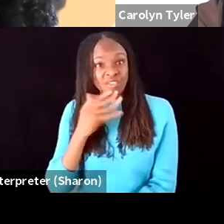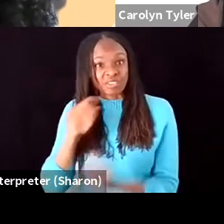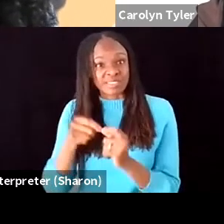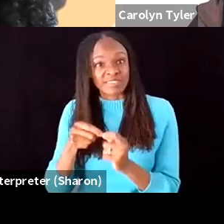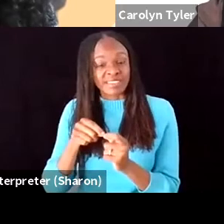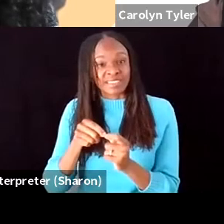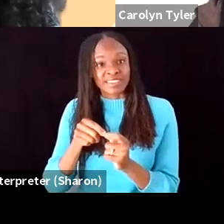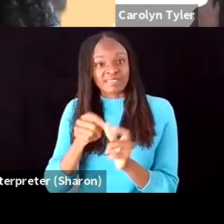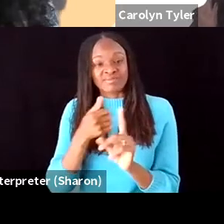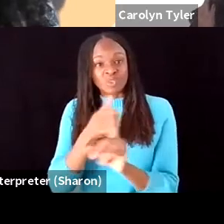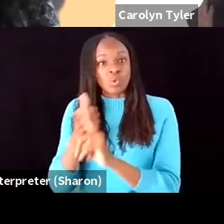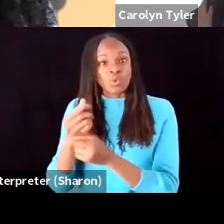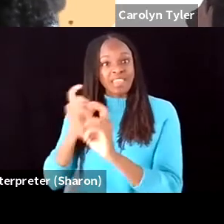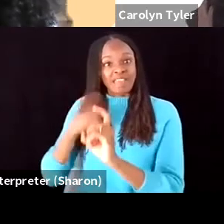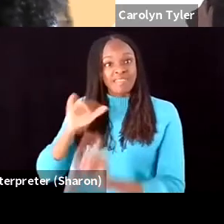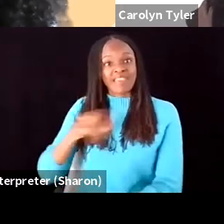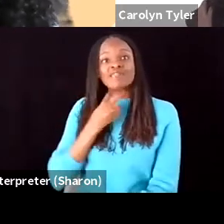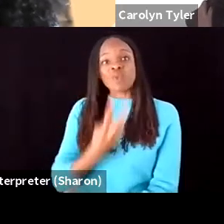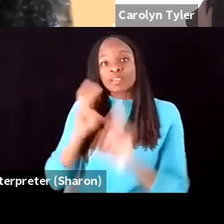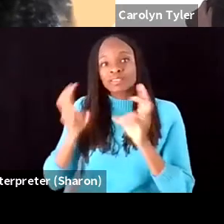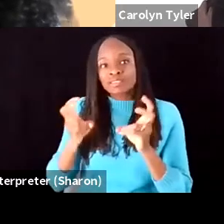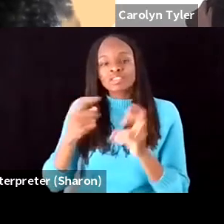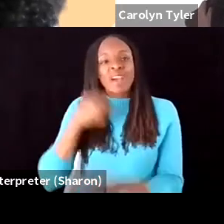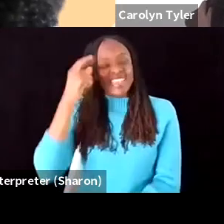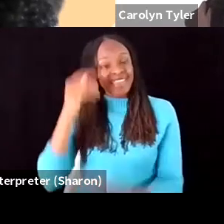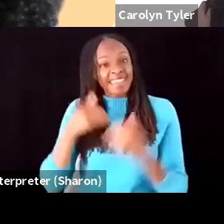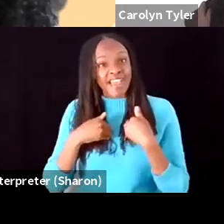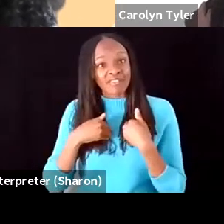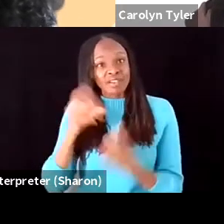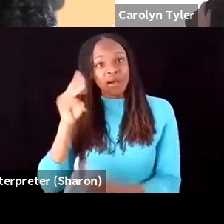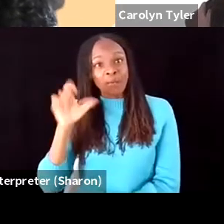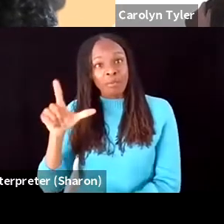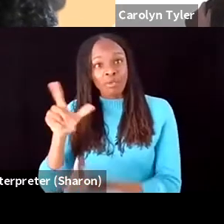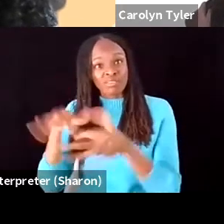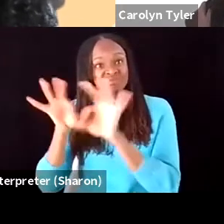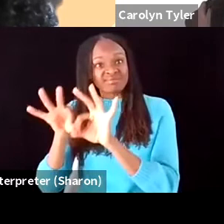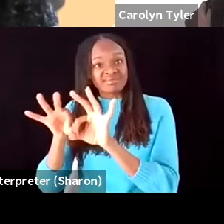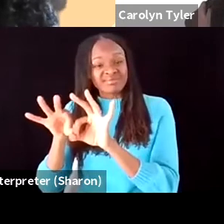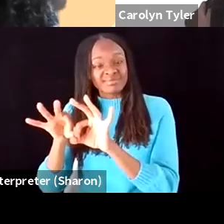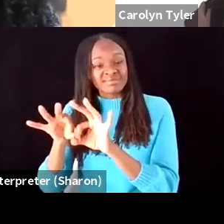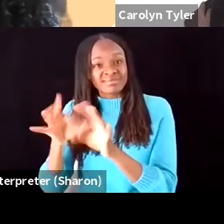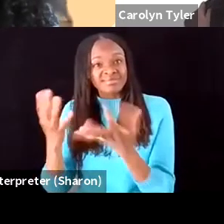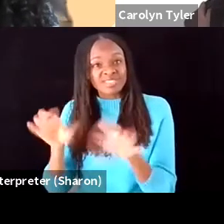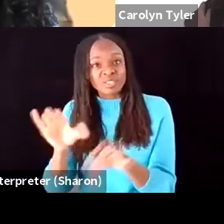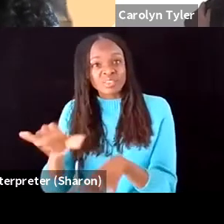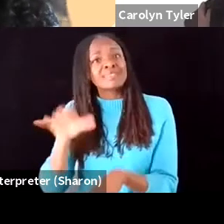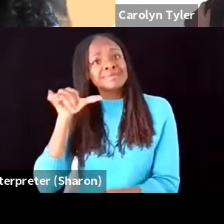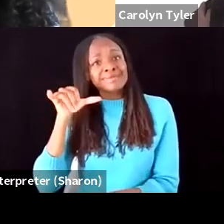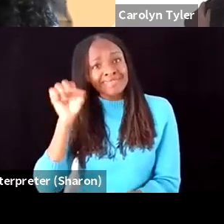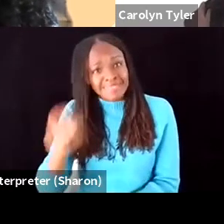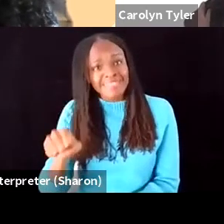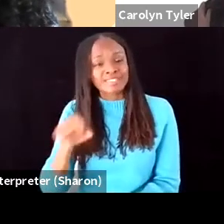that voice. So do I think there's a moral imperative? Absolutely, because you're not gonna